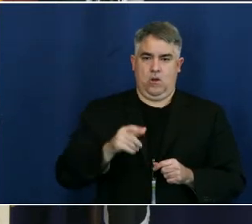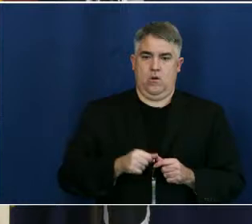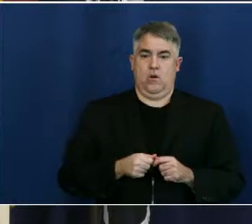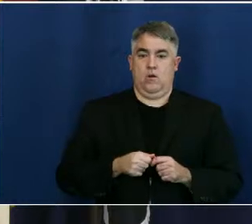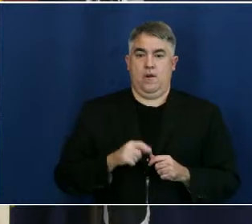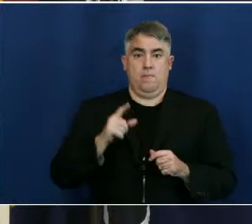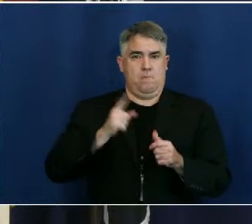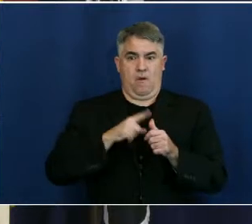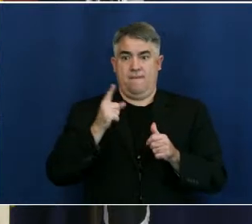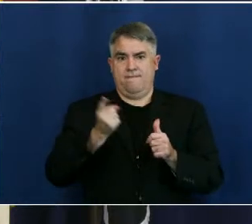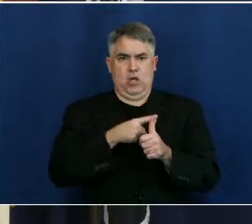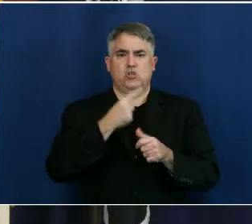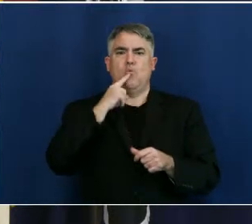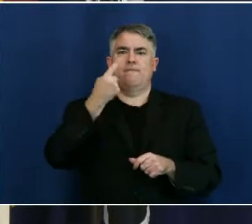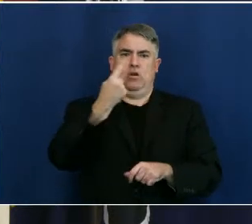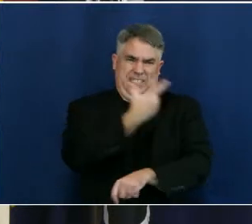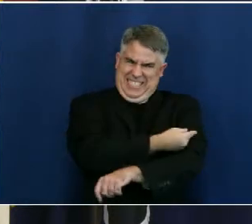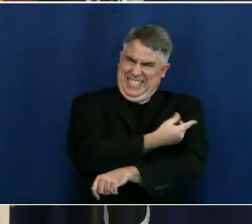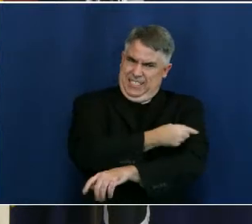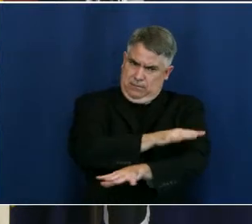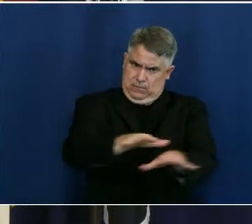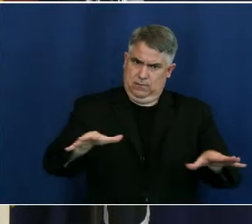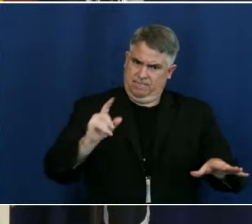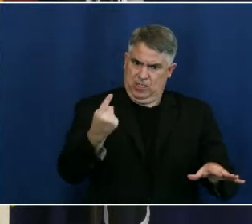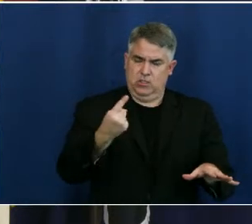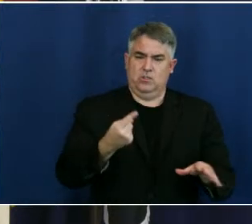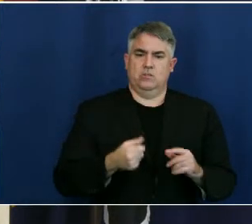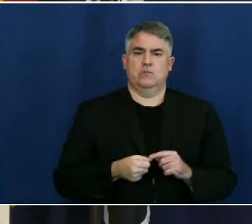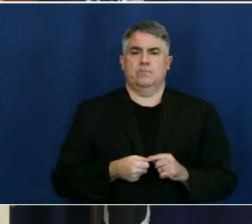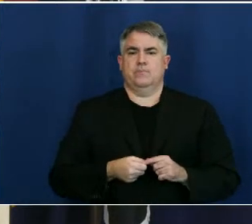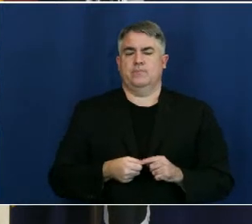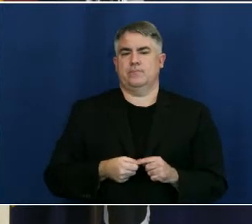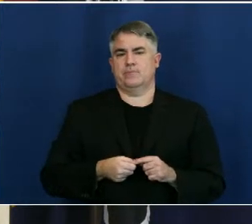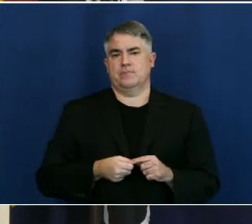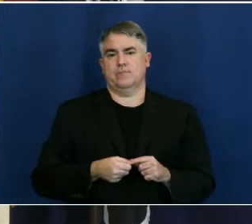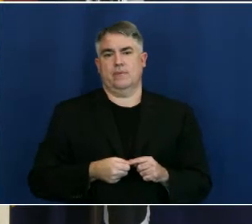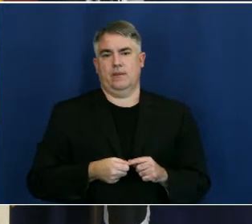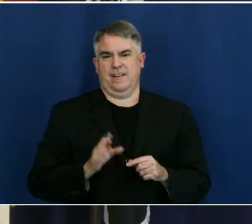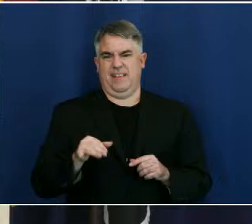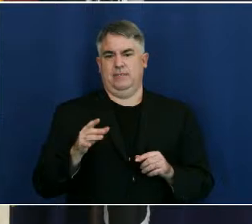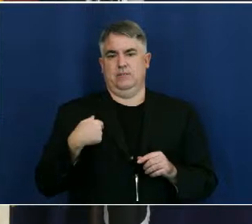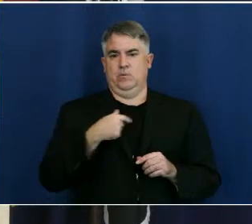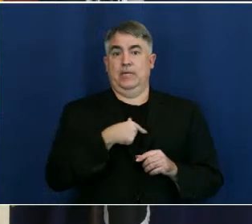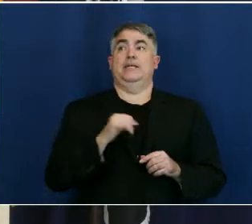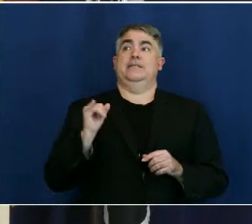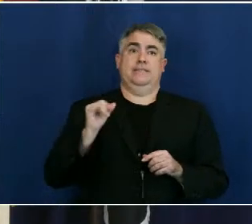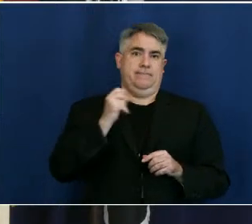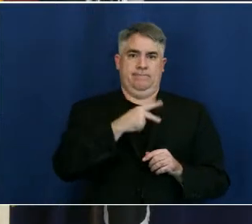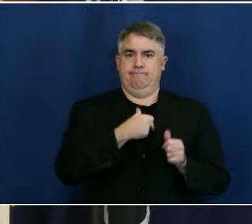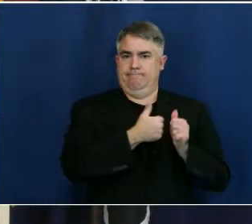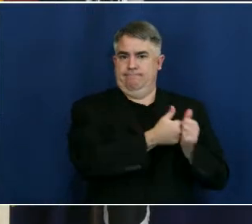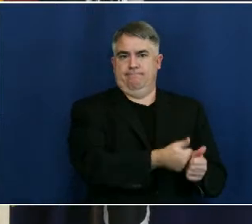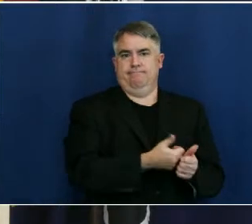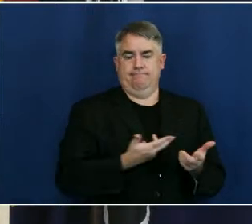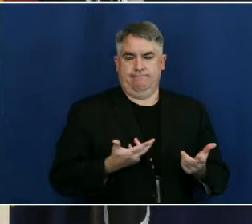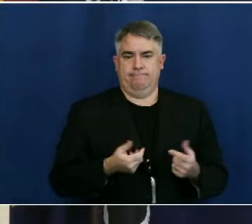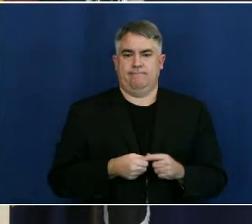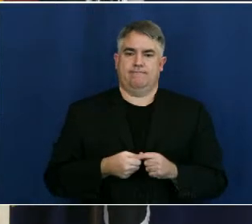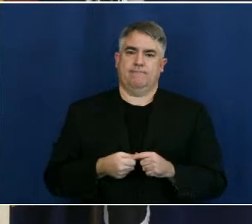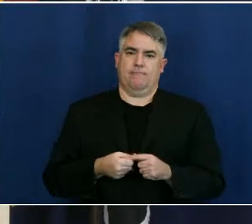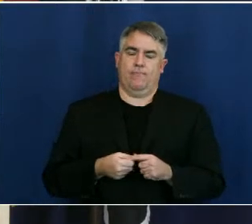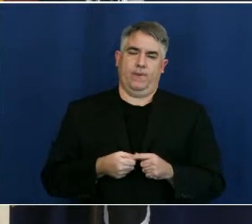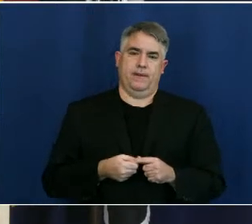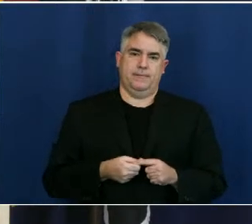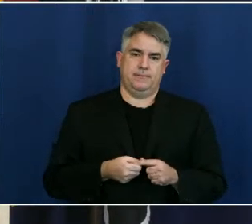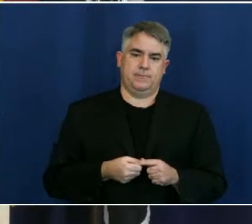had into the arms for first shots. So that's what we have been doing. We are looking at